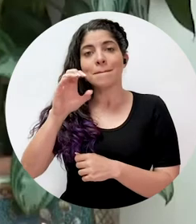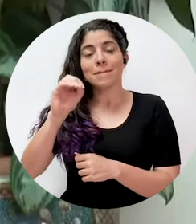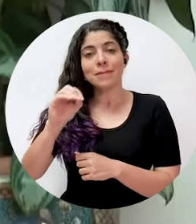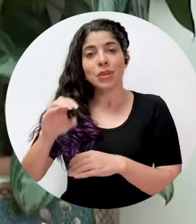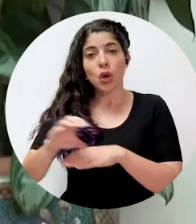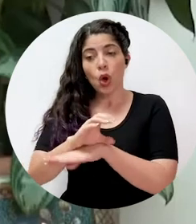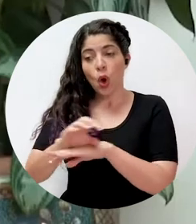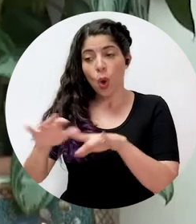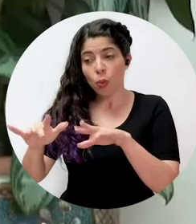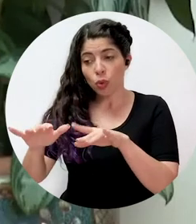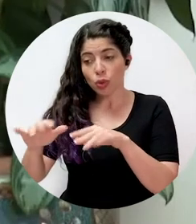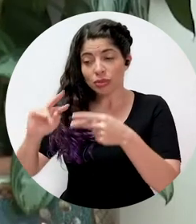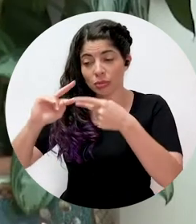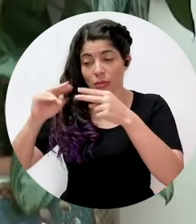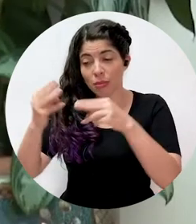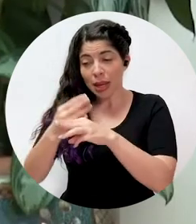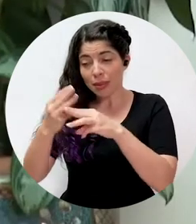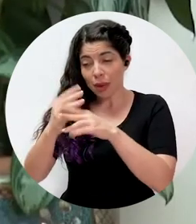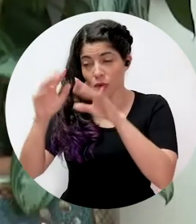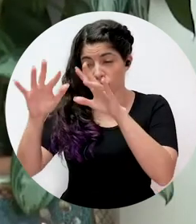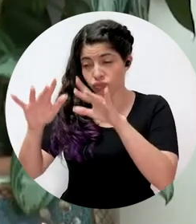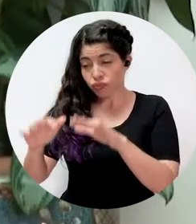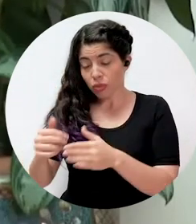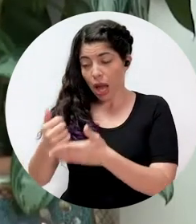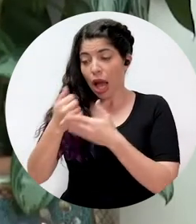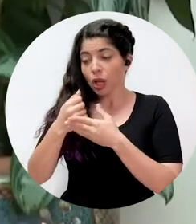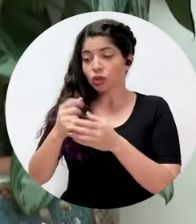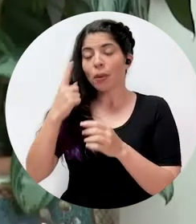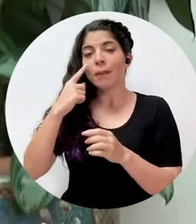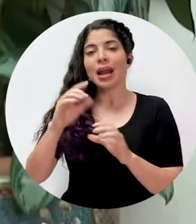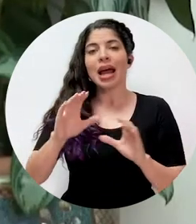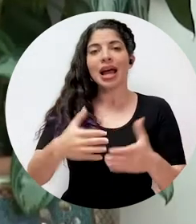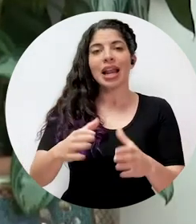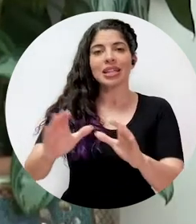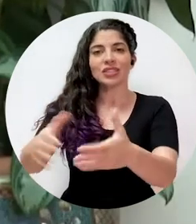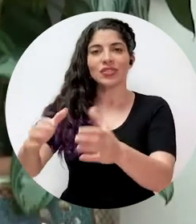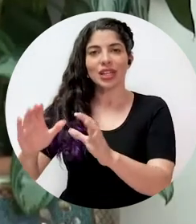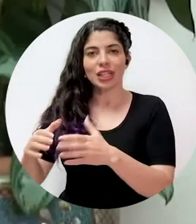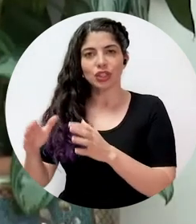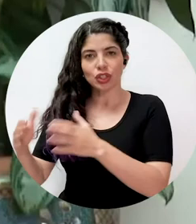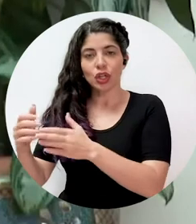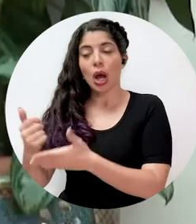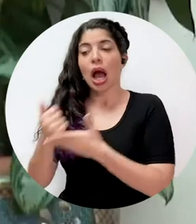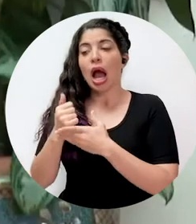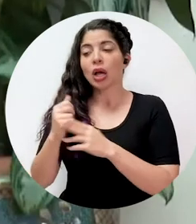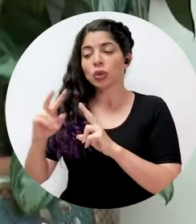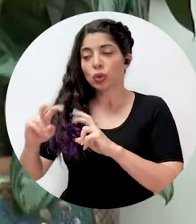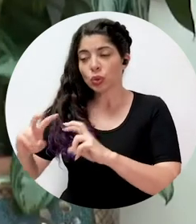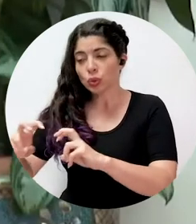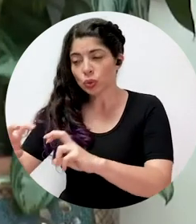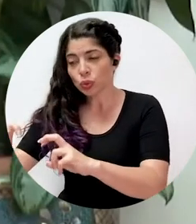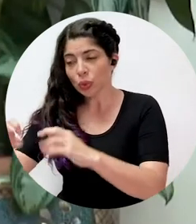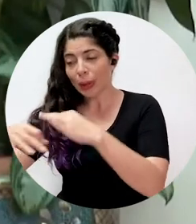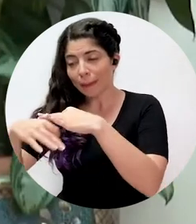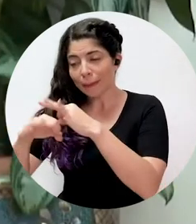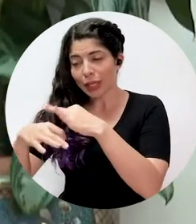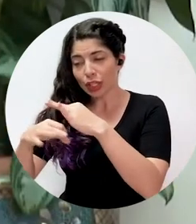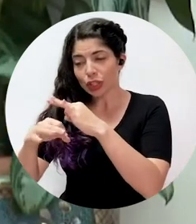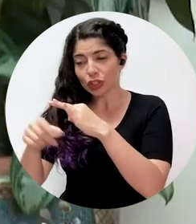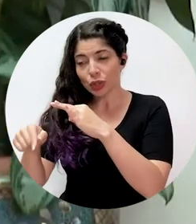of biocomputational algorithms for cell classification and tracking in